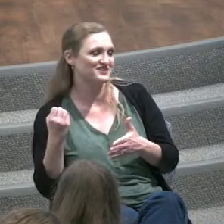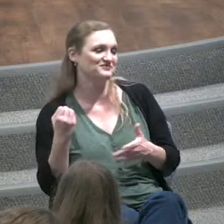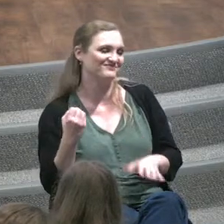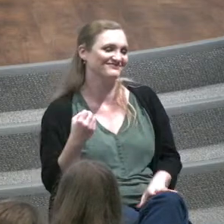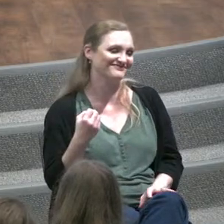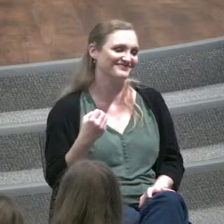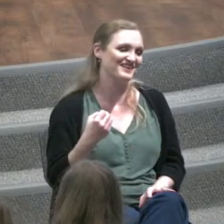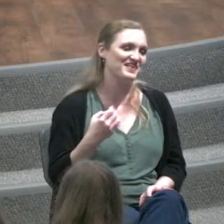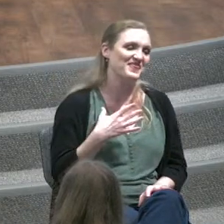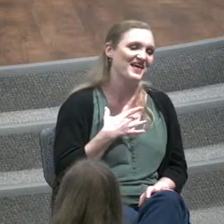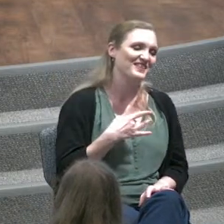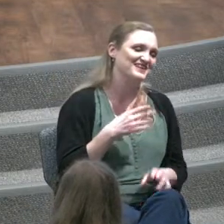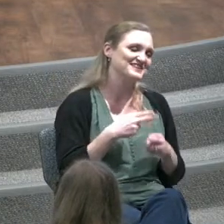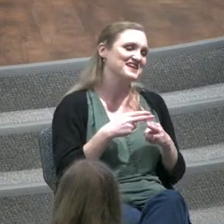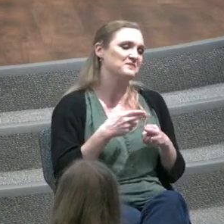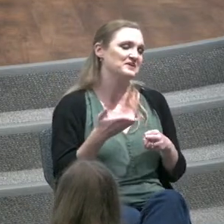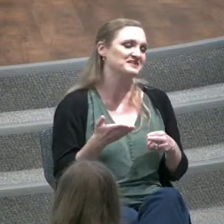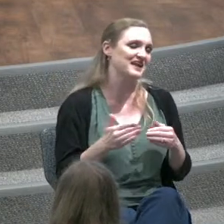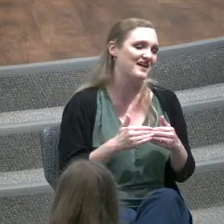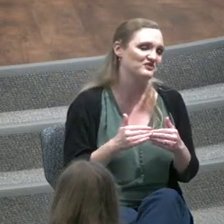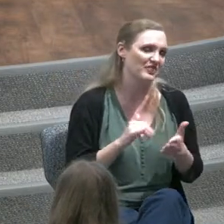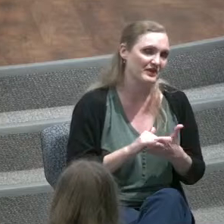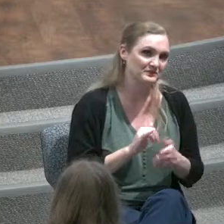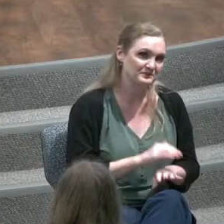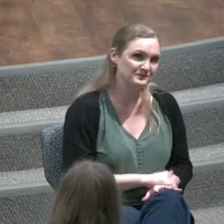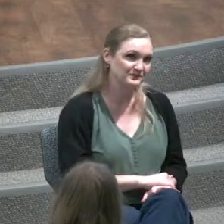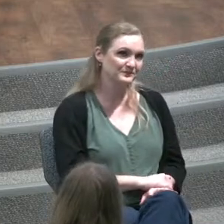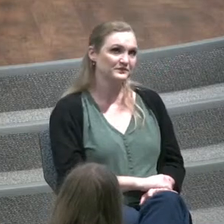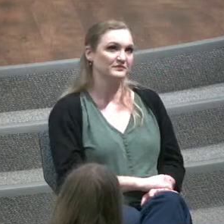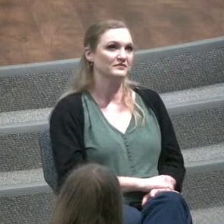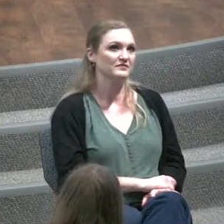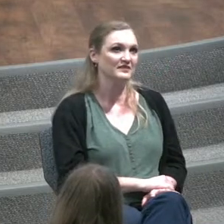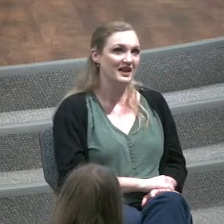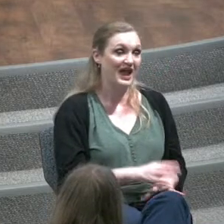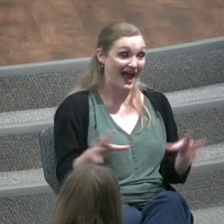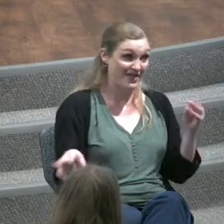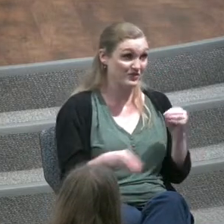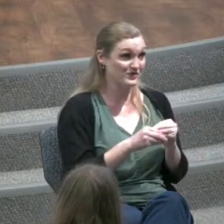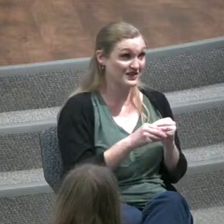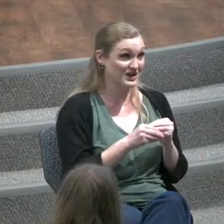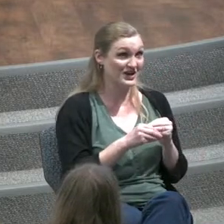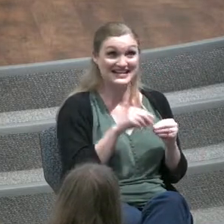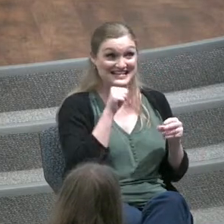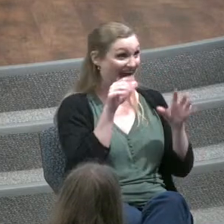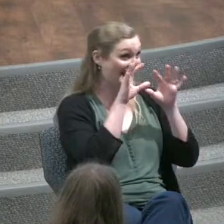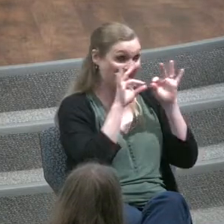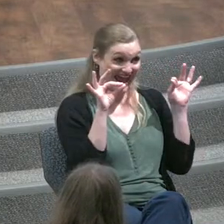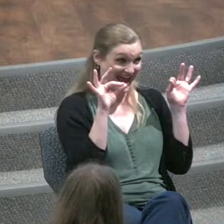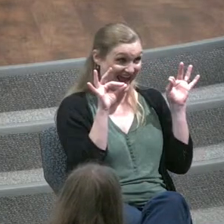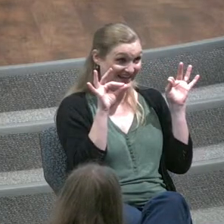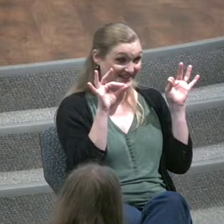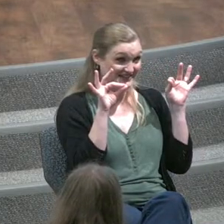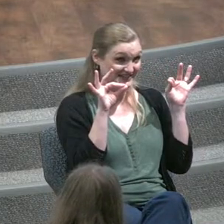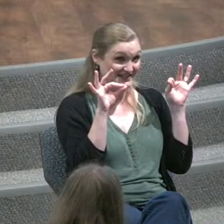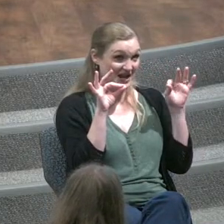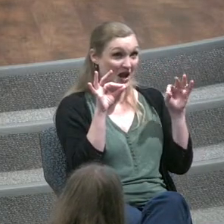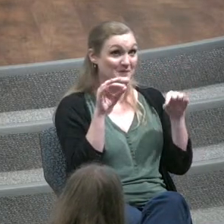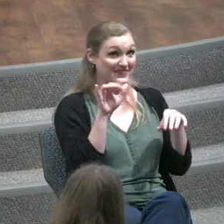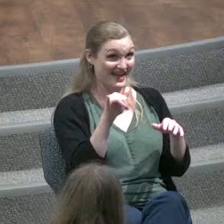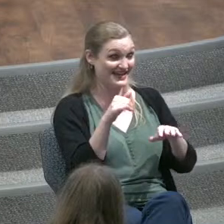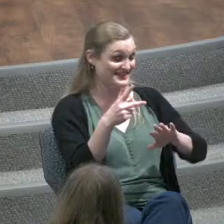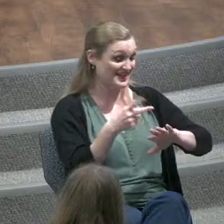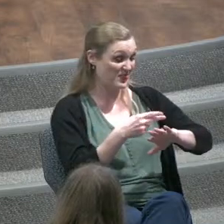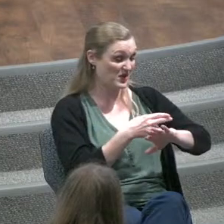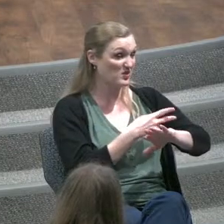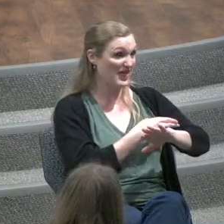playing on the two things that this is identified as. I threw this in there, not a cat, but a lamb. Just right